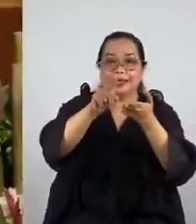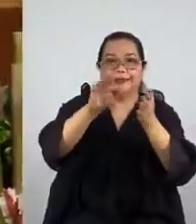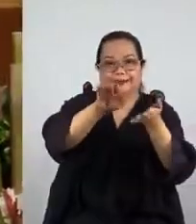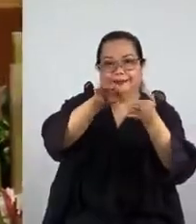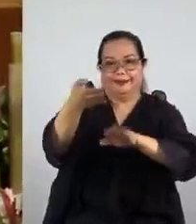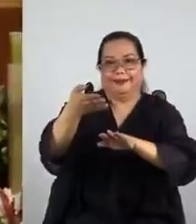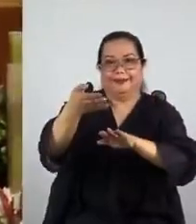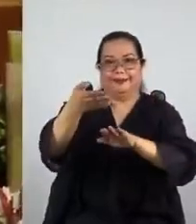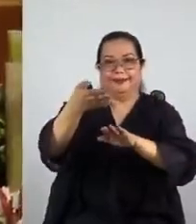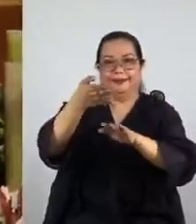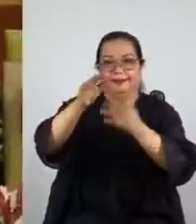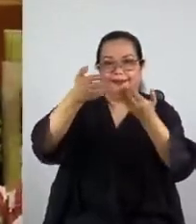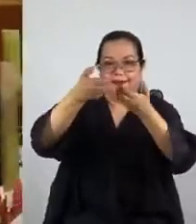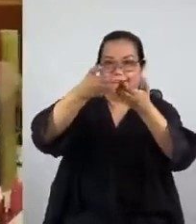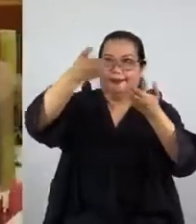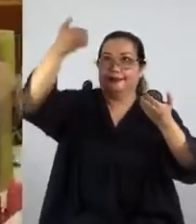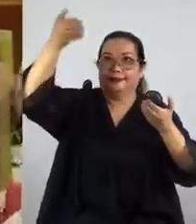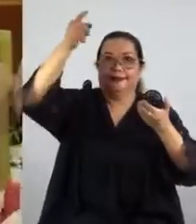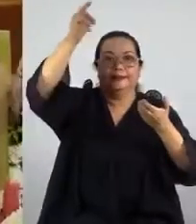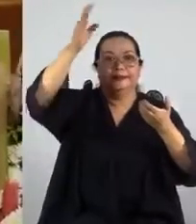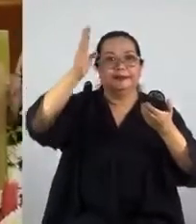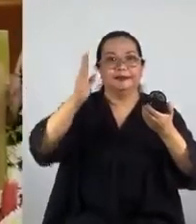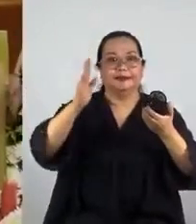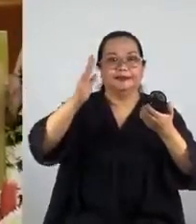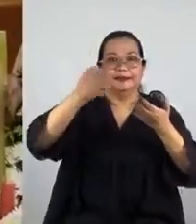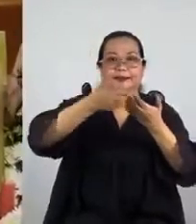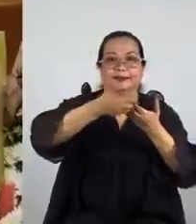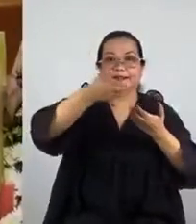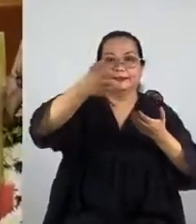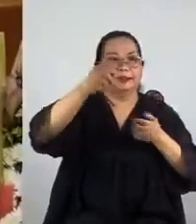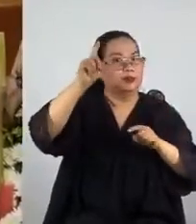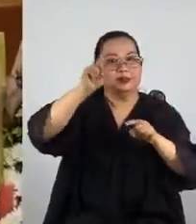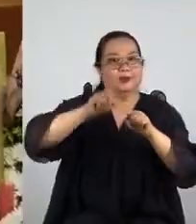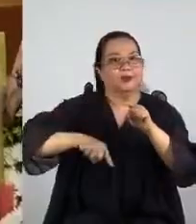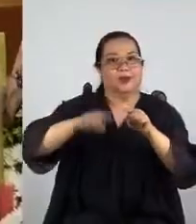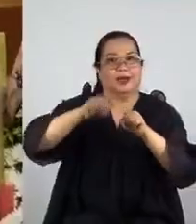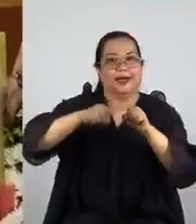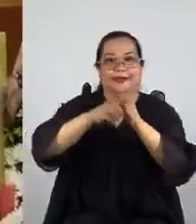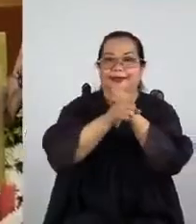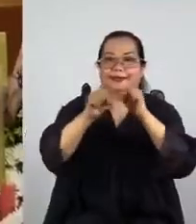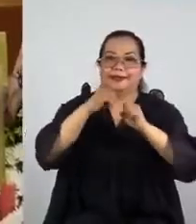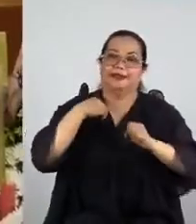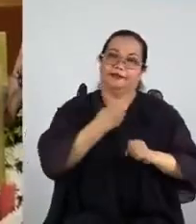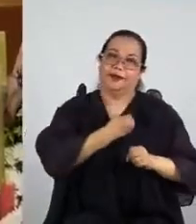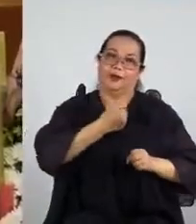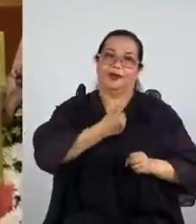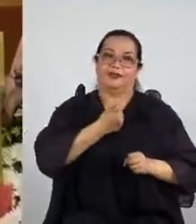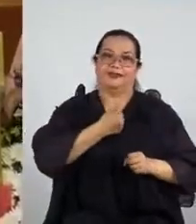eternal separation from God. And we know that we cannot save ourselves.